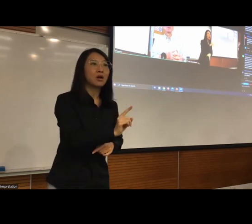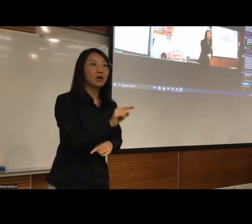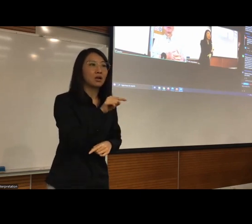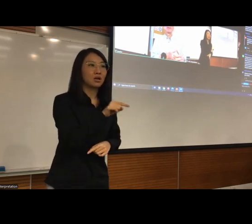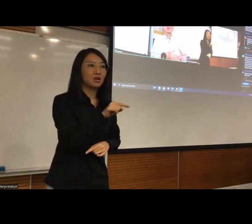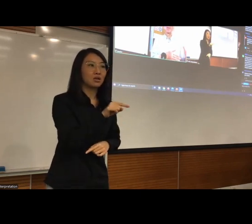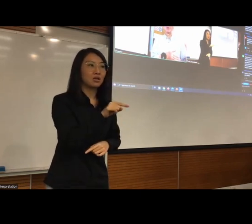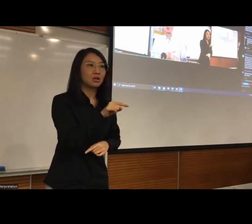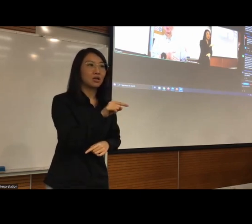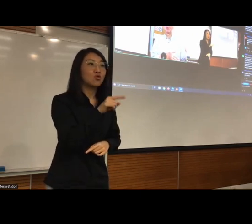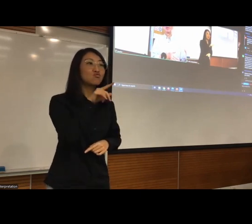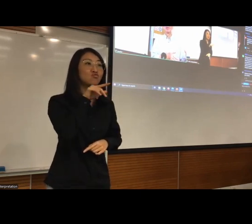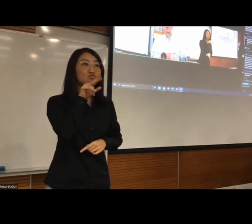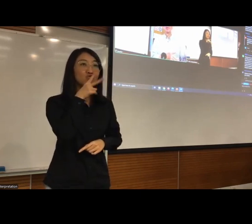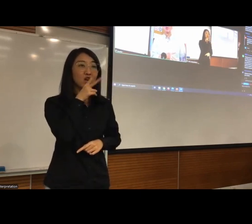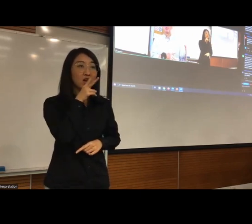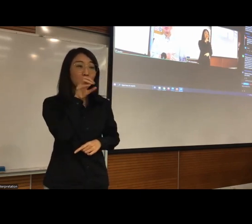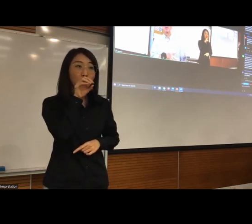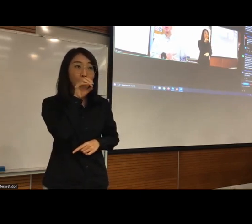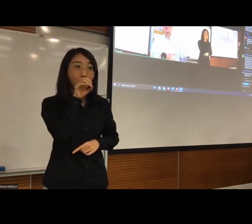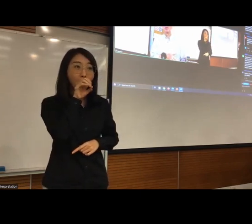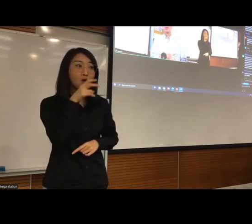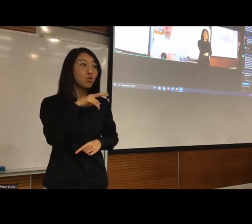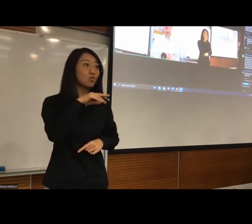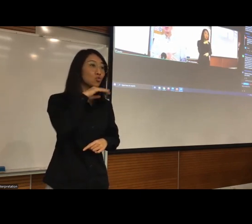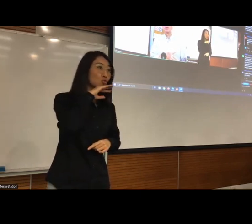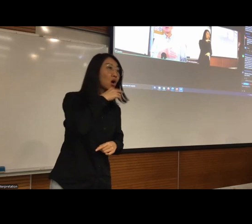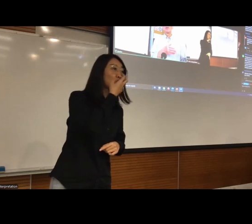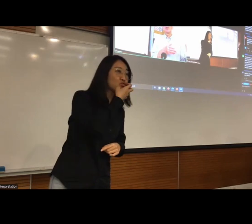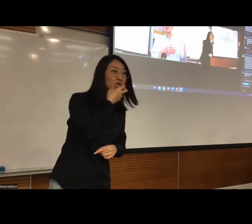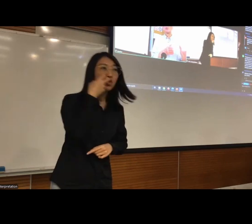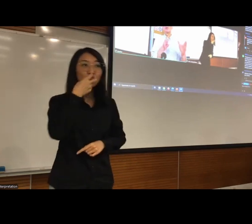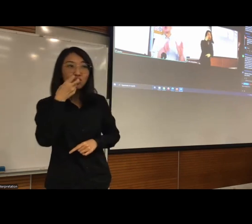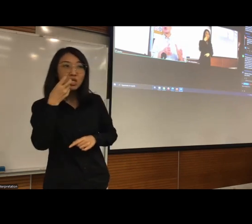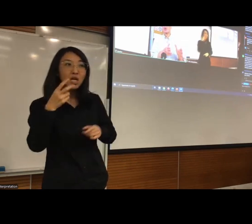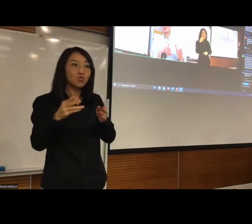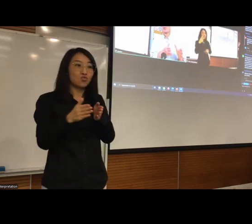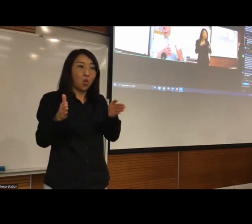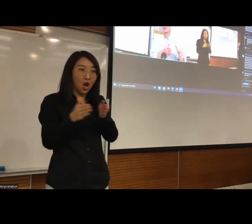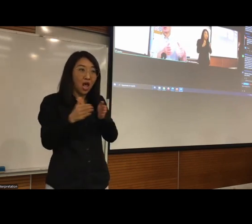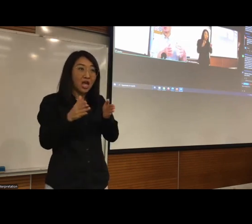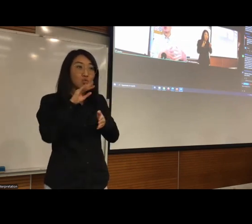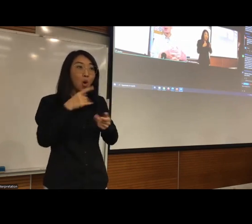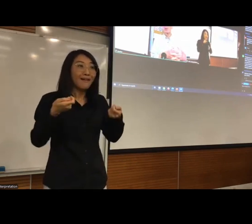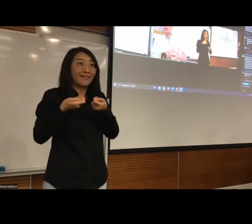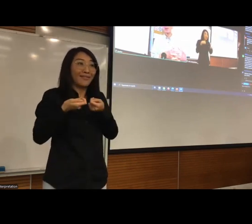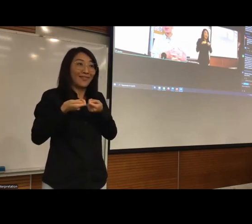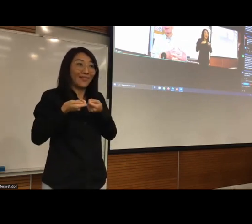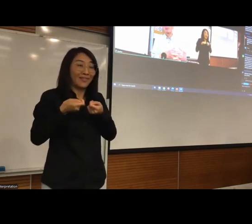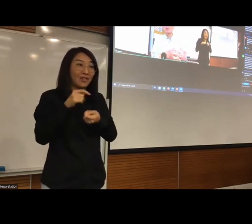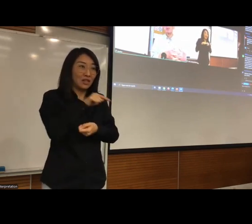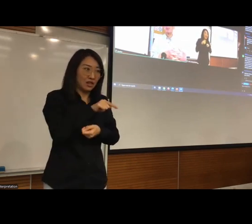instance, is that in interpreting, the dependency distance tends to be smaller than in spontaneous